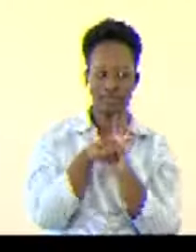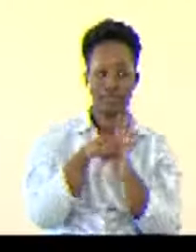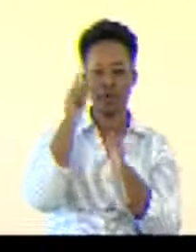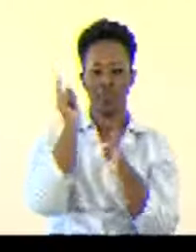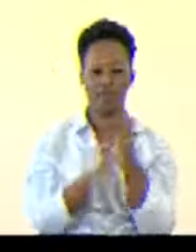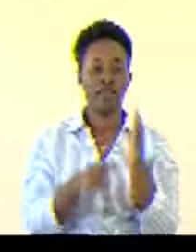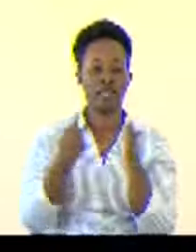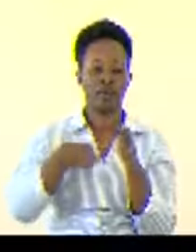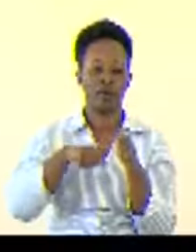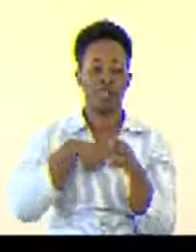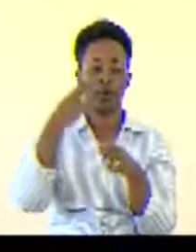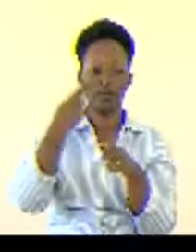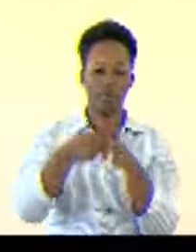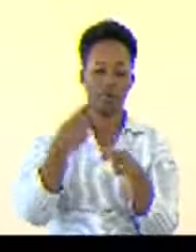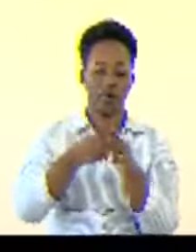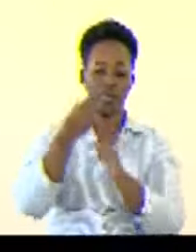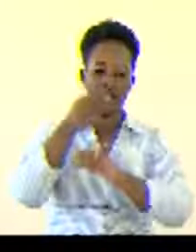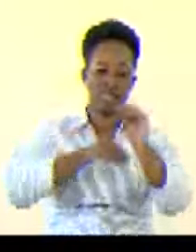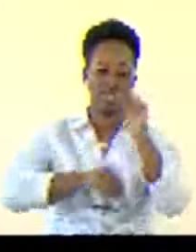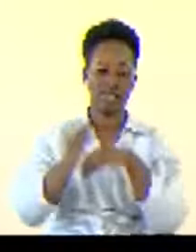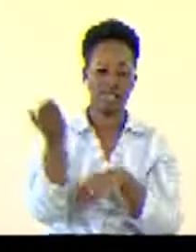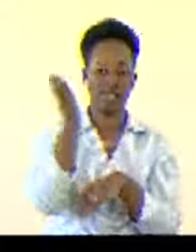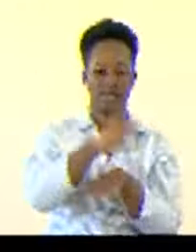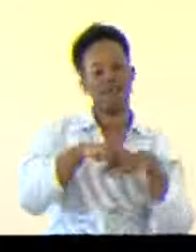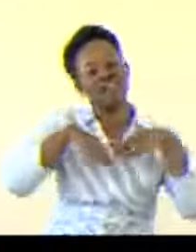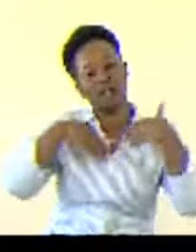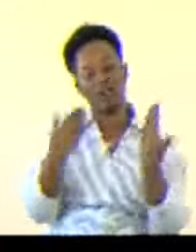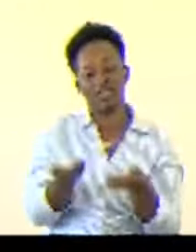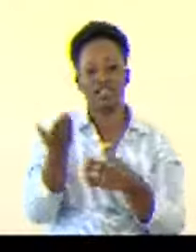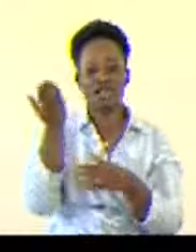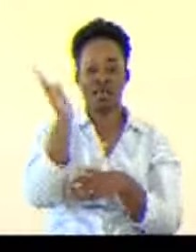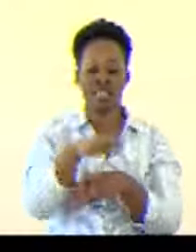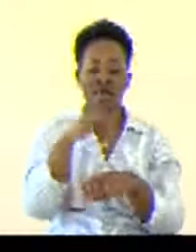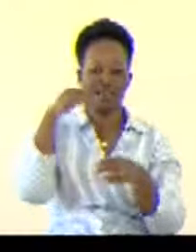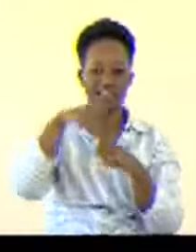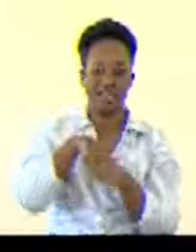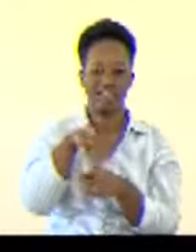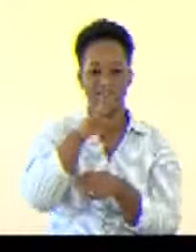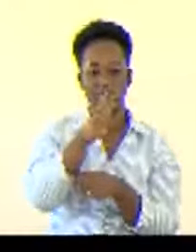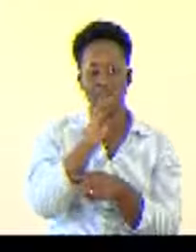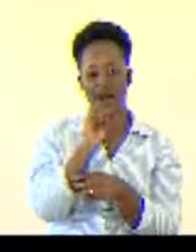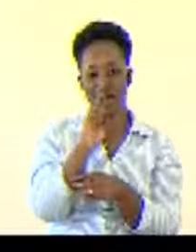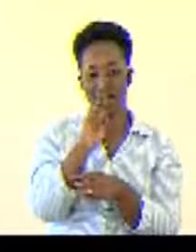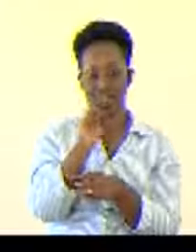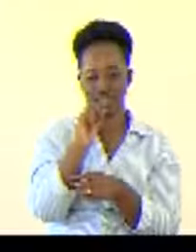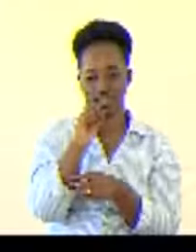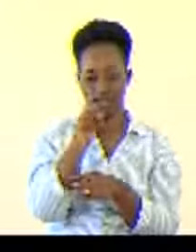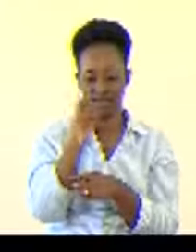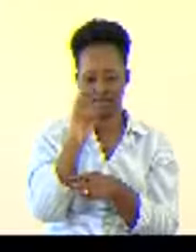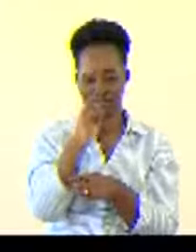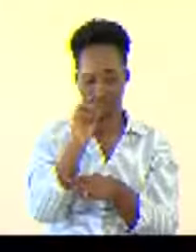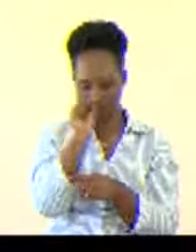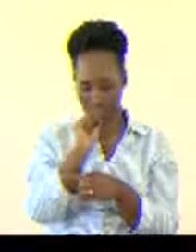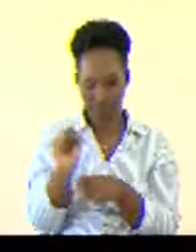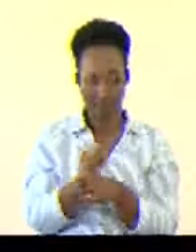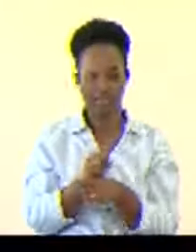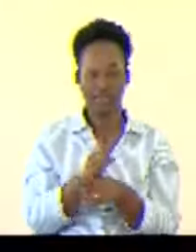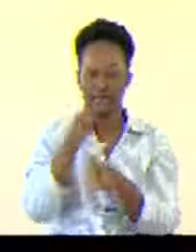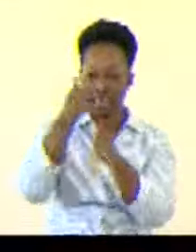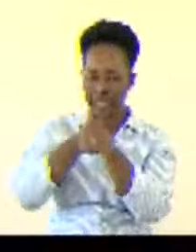sales returns or return inwards. So in this case, we want to know each unit sold generates how much